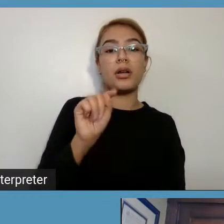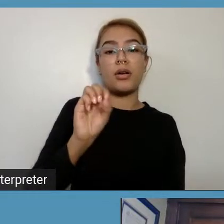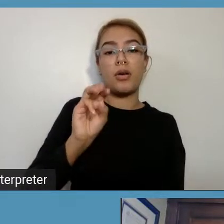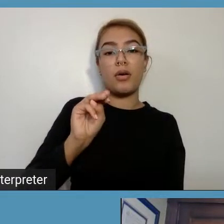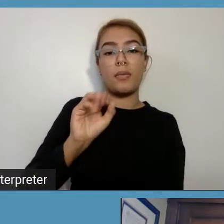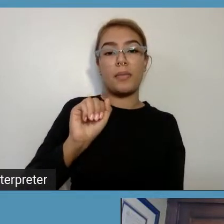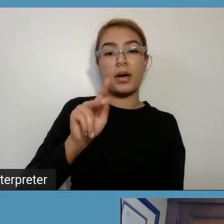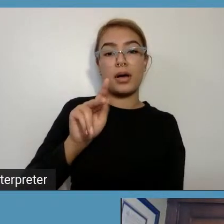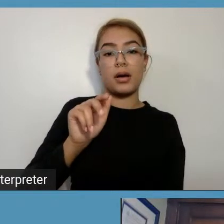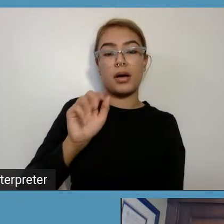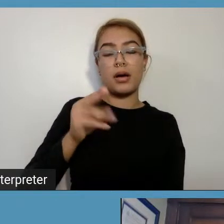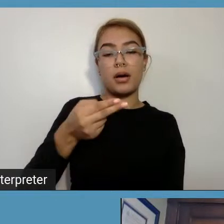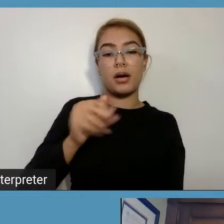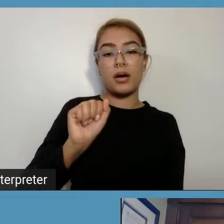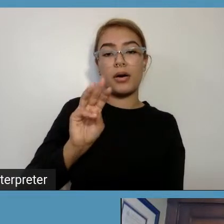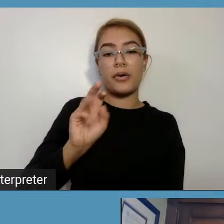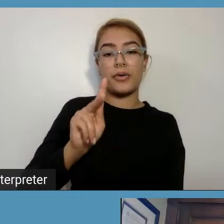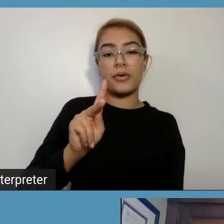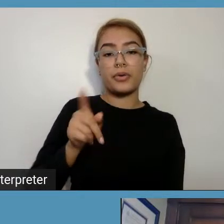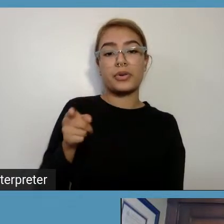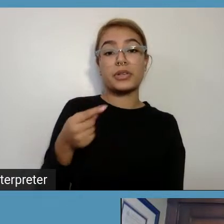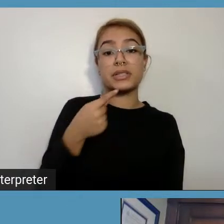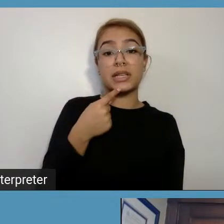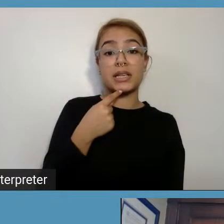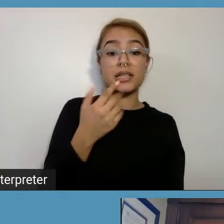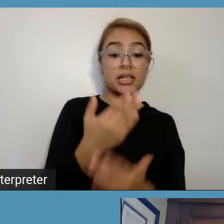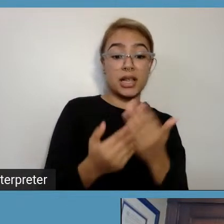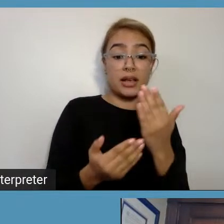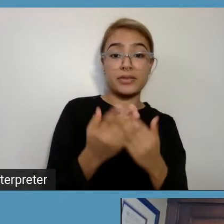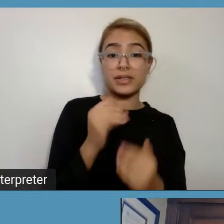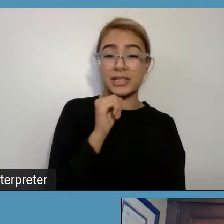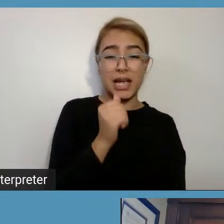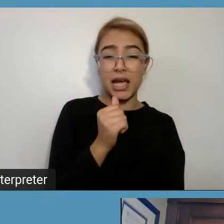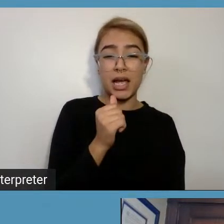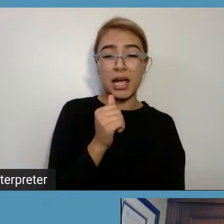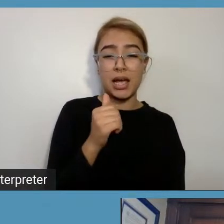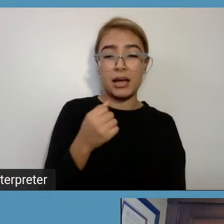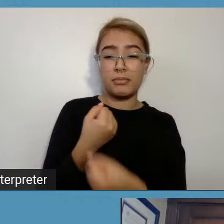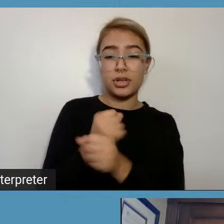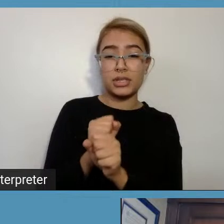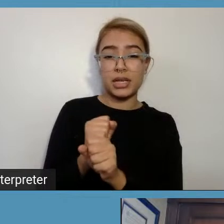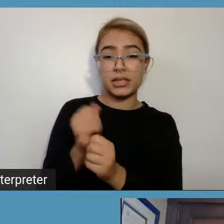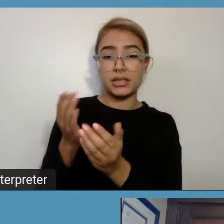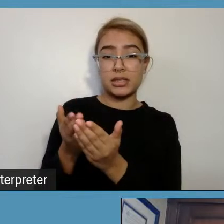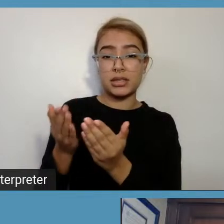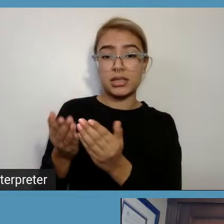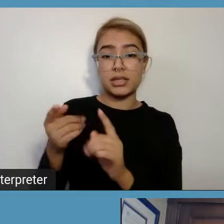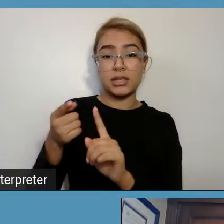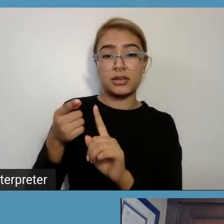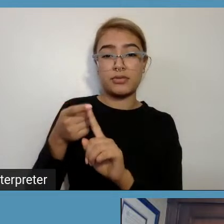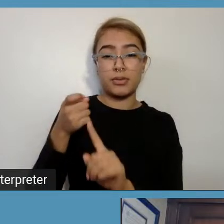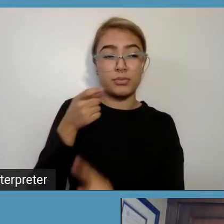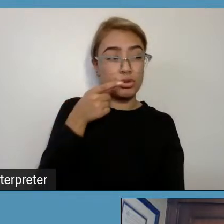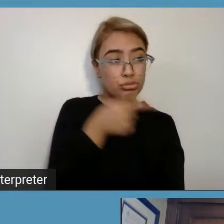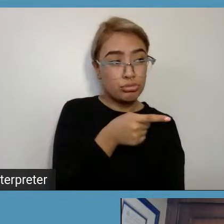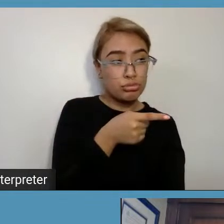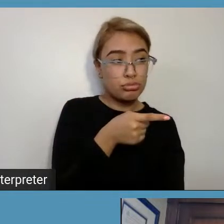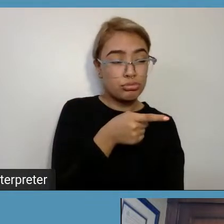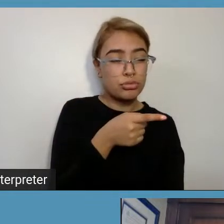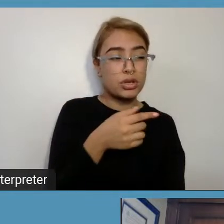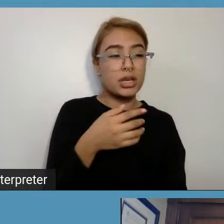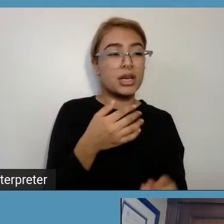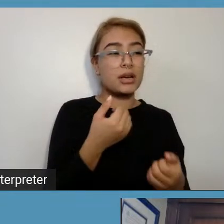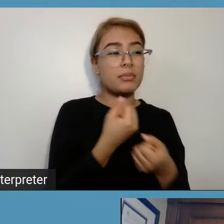and he said the gloves aren't to protect the object from you, it's to protect you from the object.